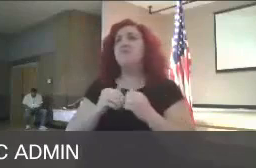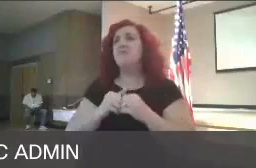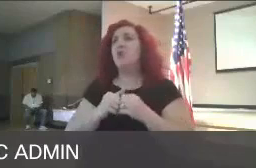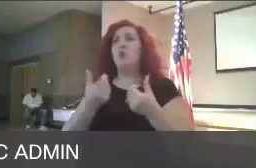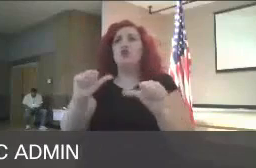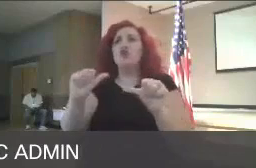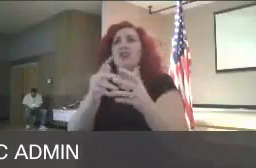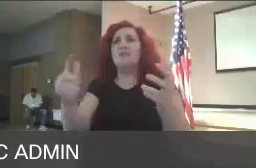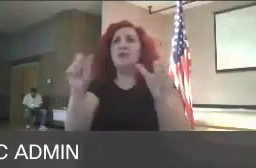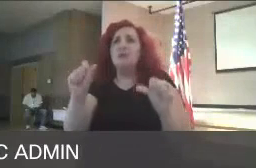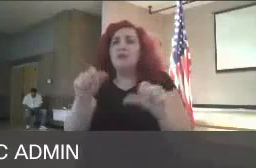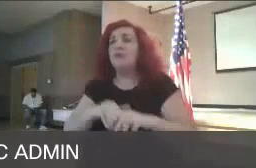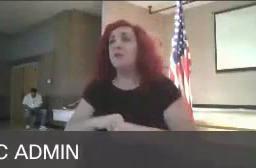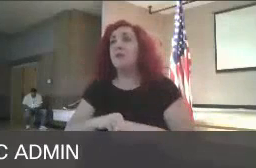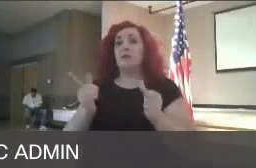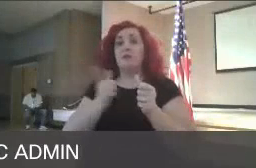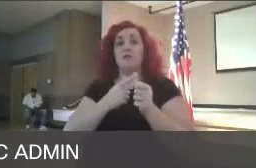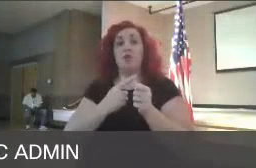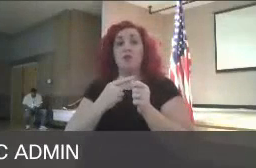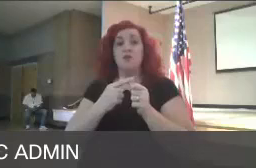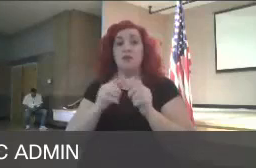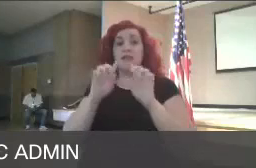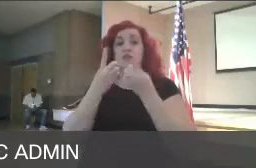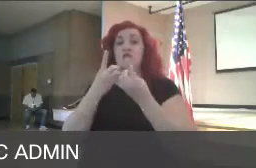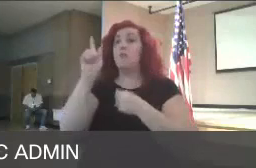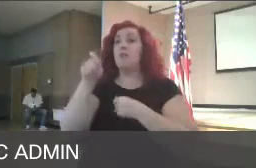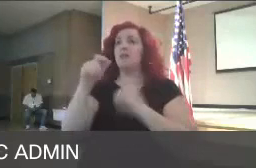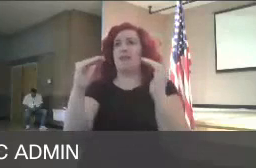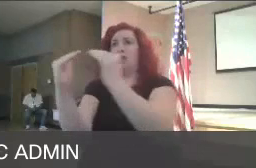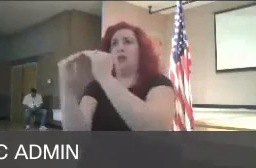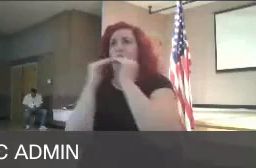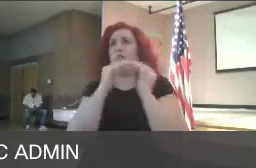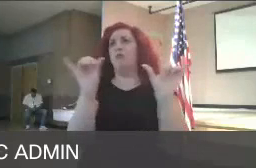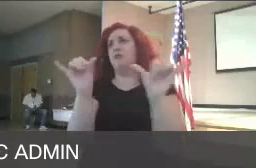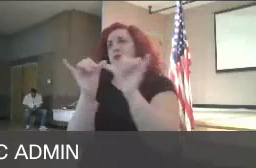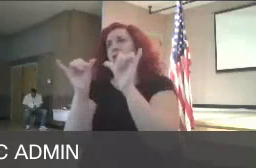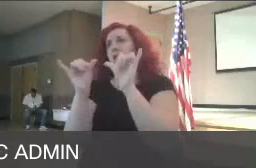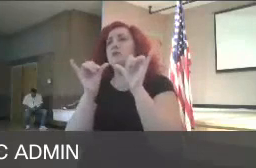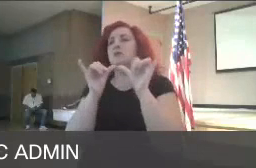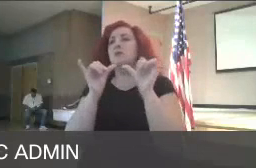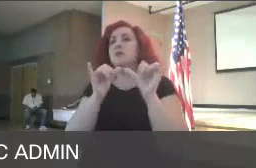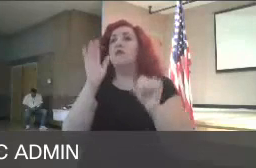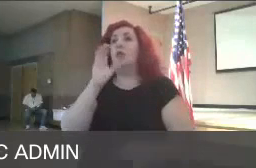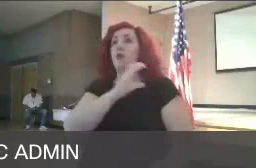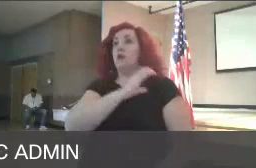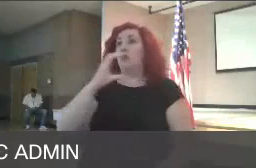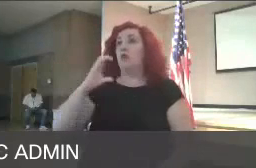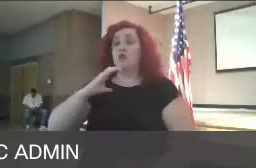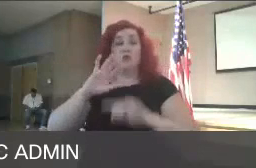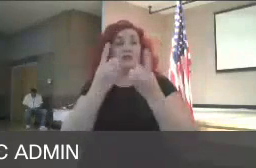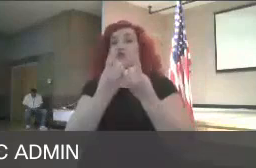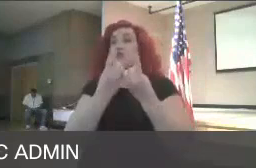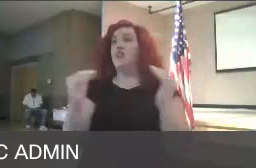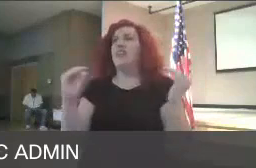they're done to the extent practicable. The first one listed are that districts have to be equal. When it comes to